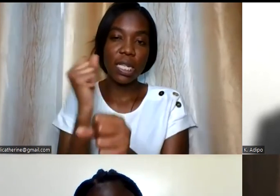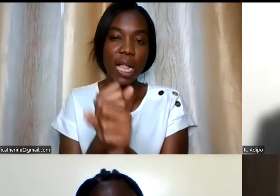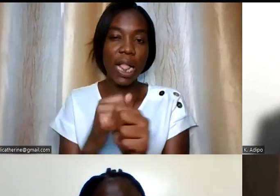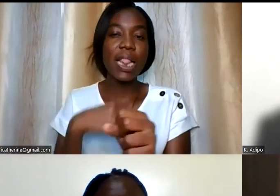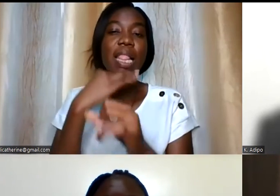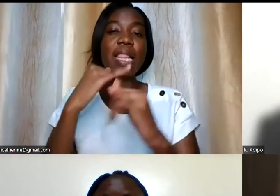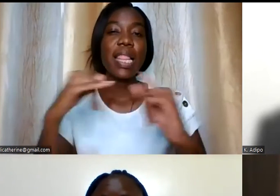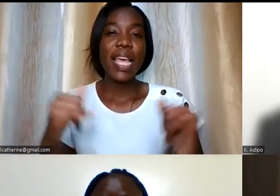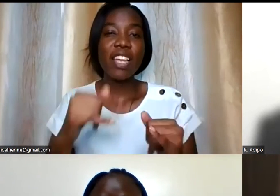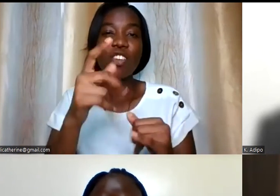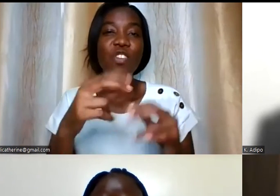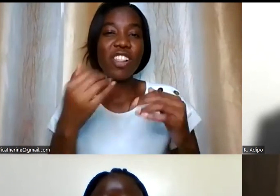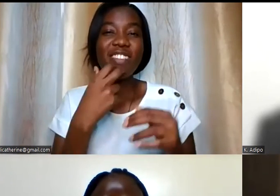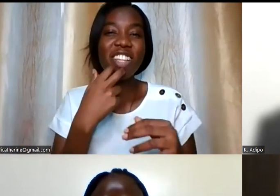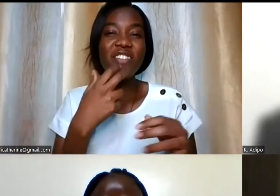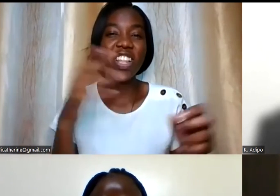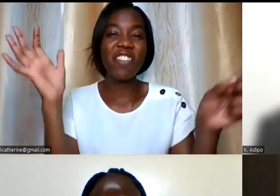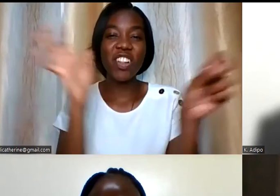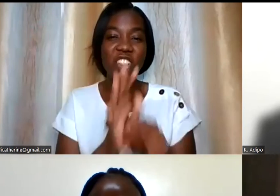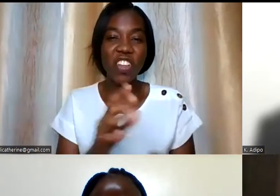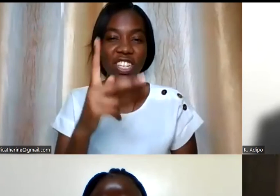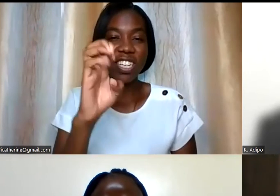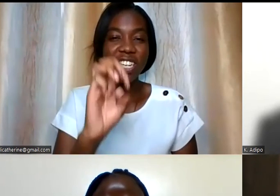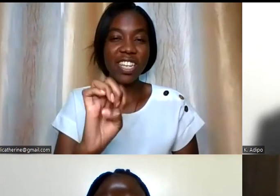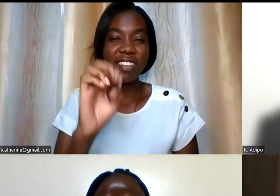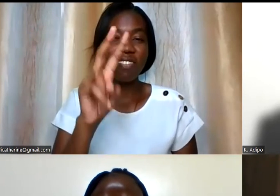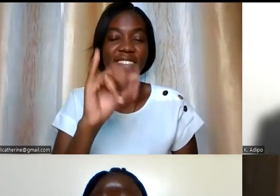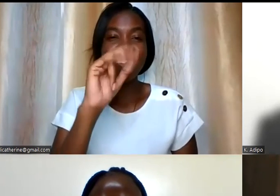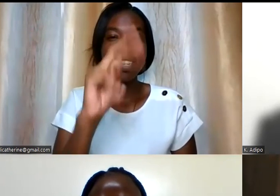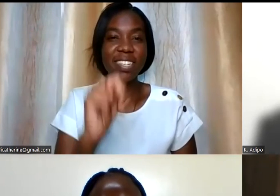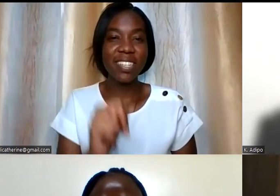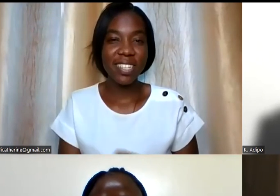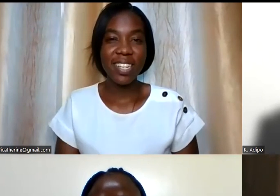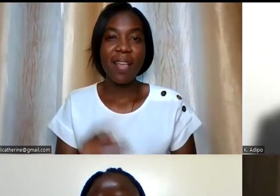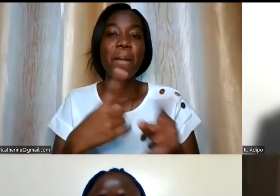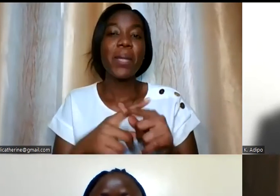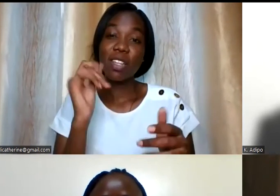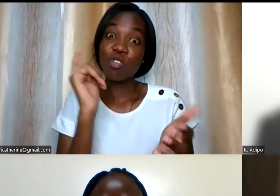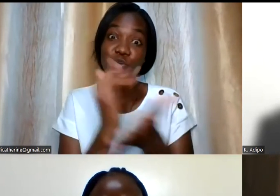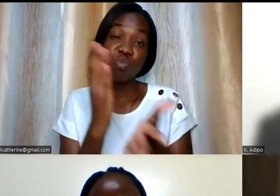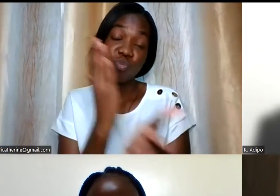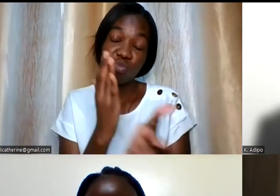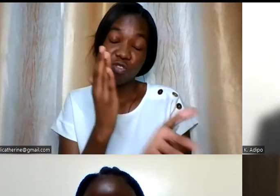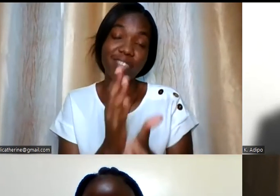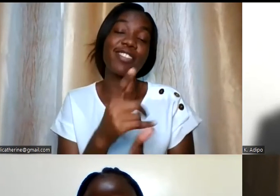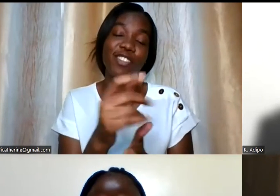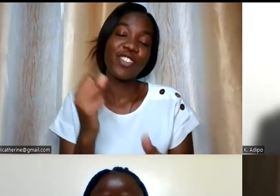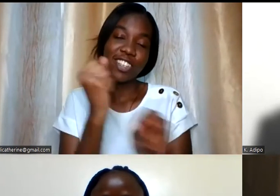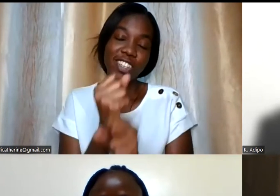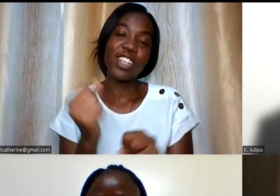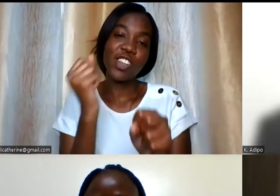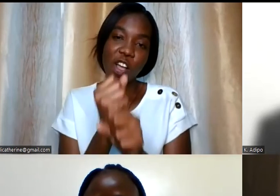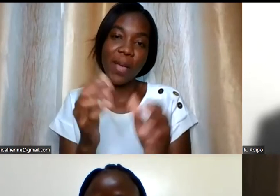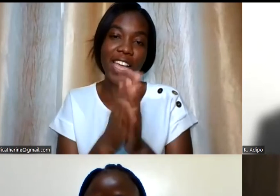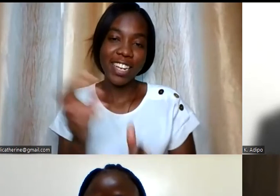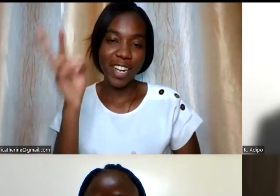you're overlapping. These are the realities. Let's hit deadlines. Let's do our jobs, but let's remember we